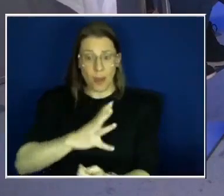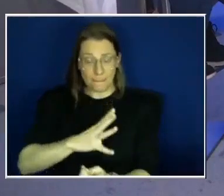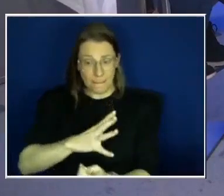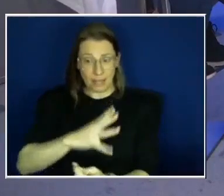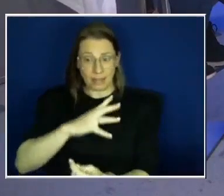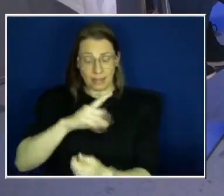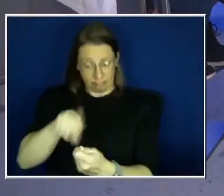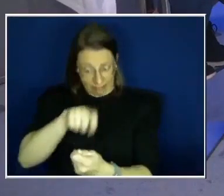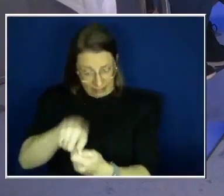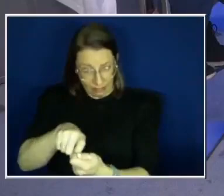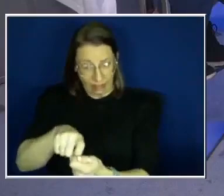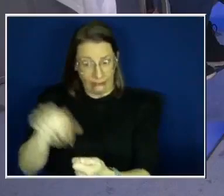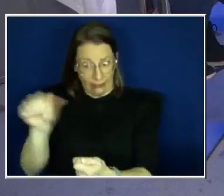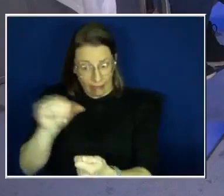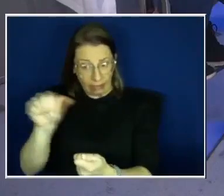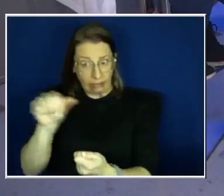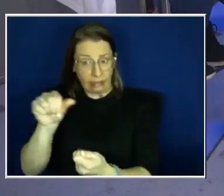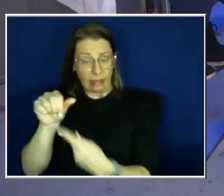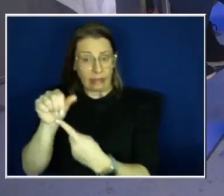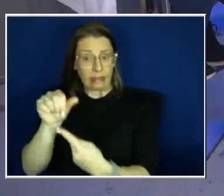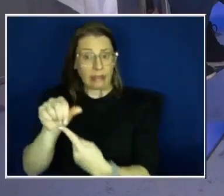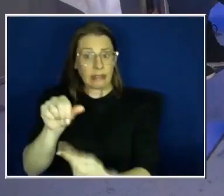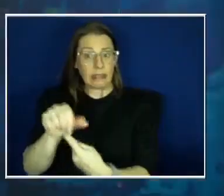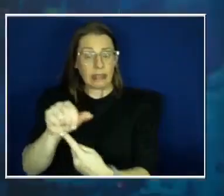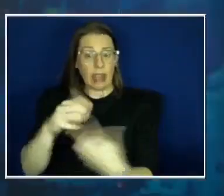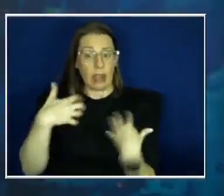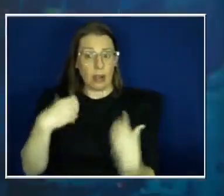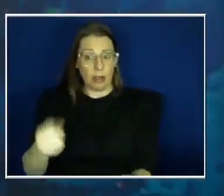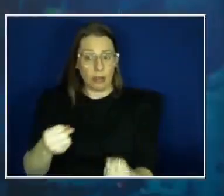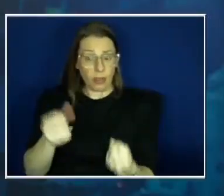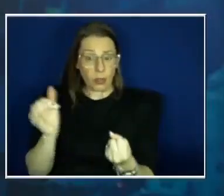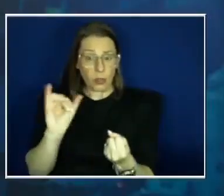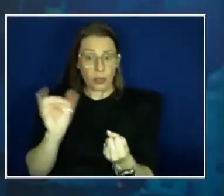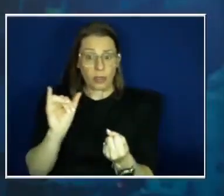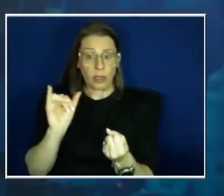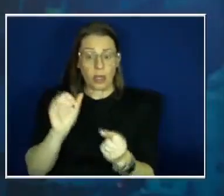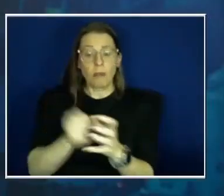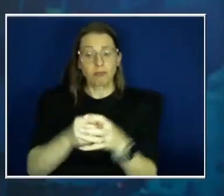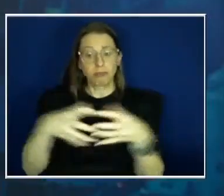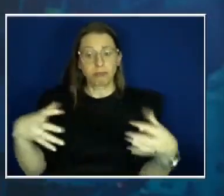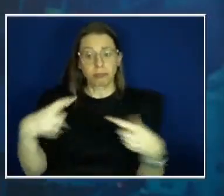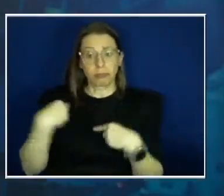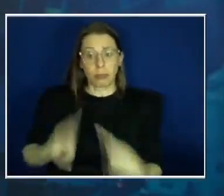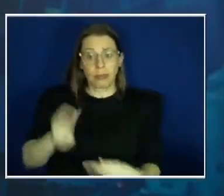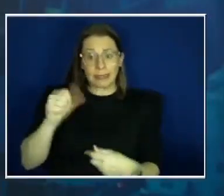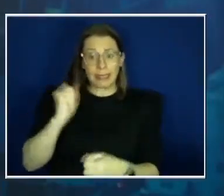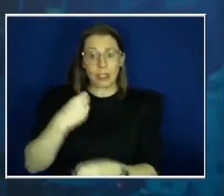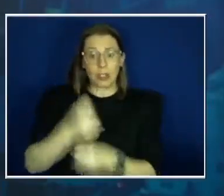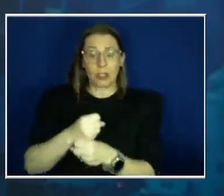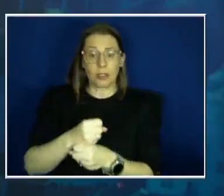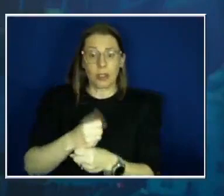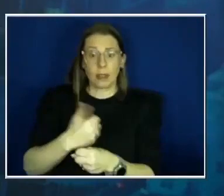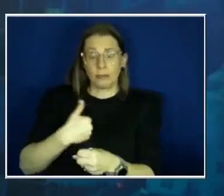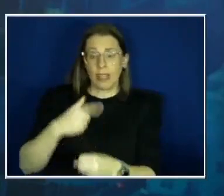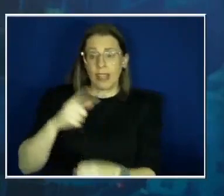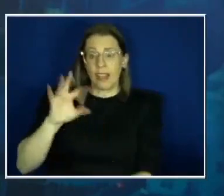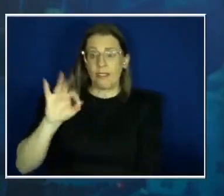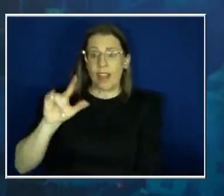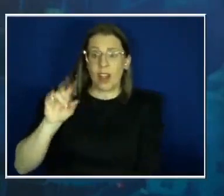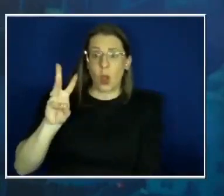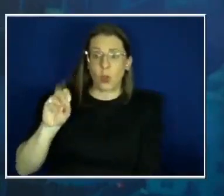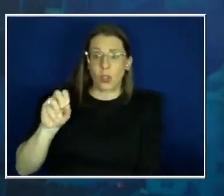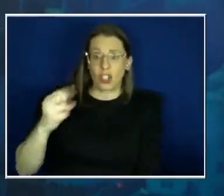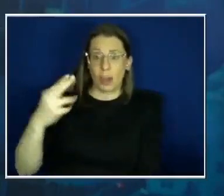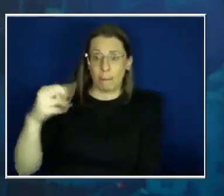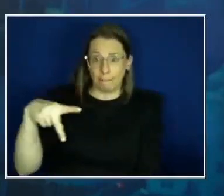woman athlete? What are your thoughts? Yeah, it's been growing probably over the last 10 years. So when I was in my fellowship training 10 years ago, I was part of a female athlete program